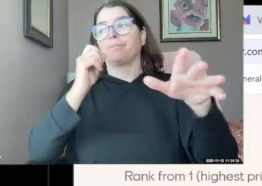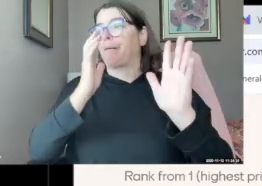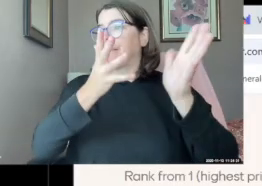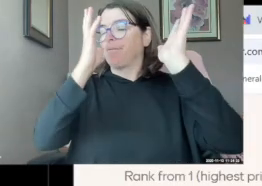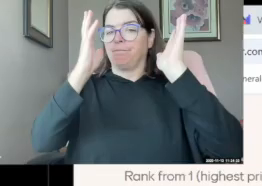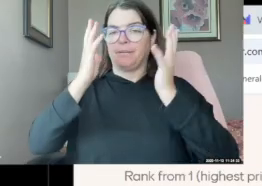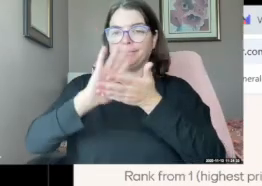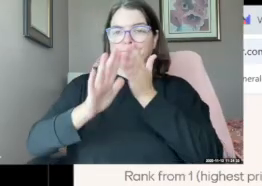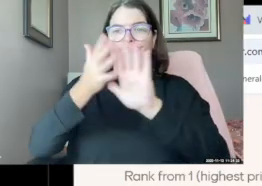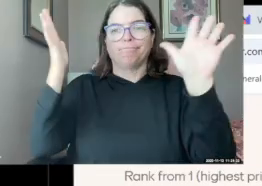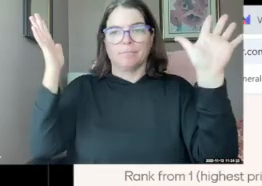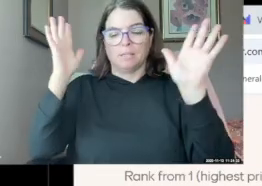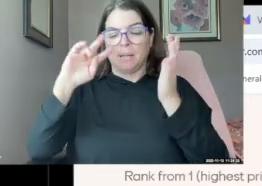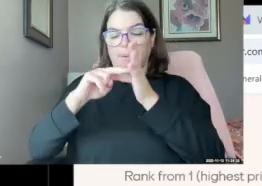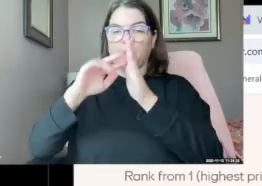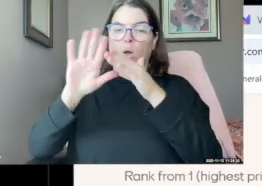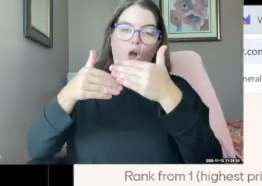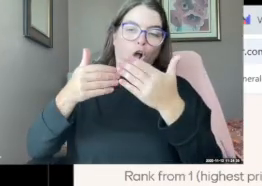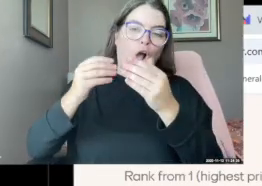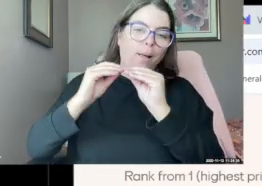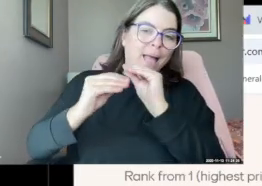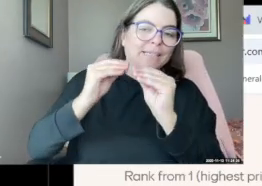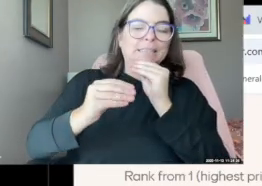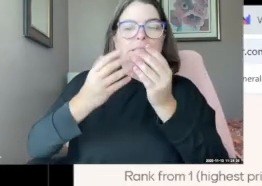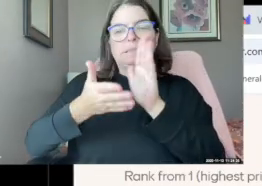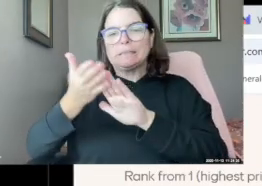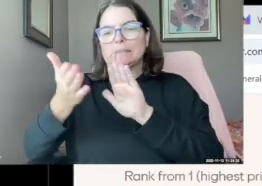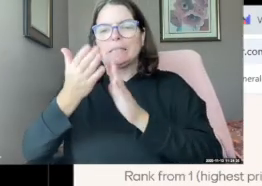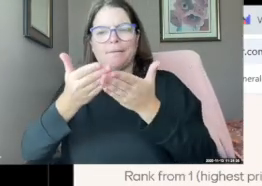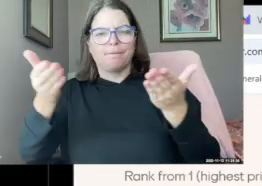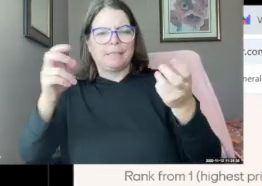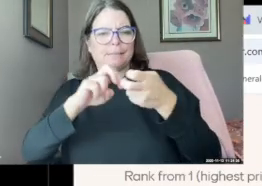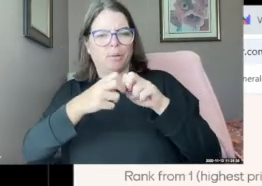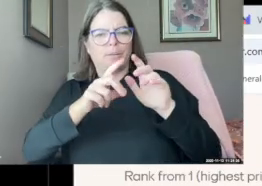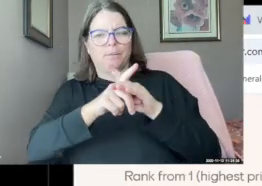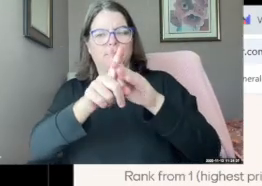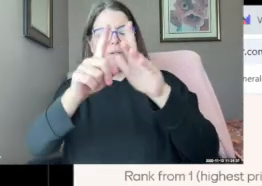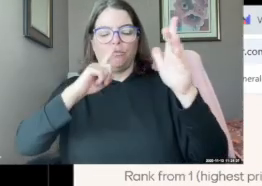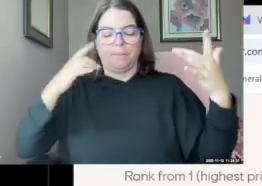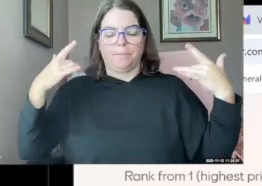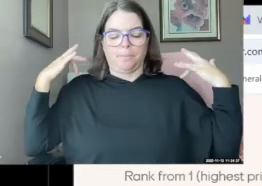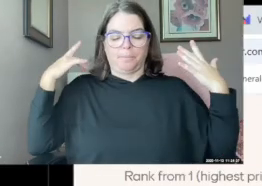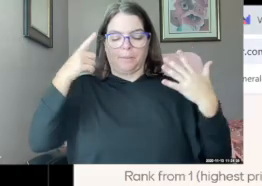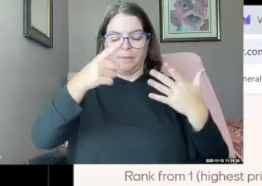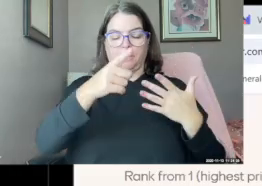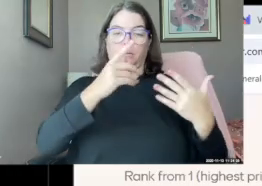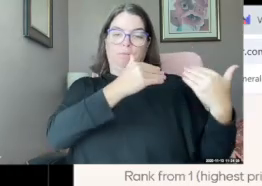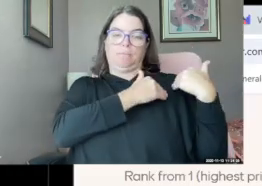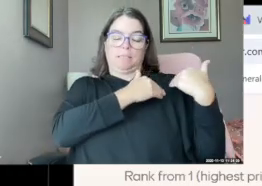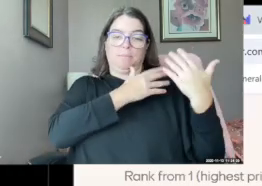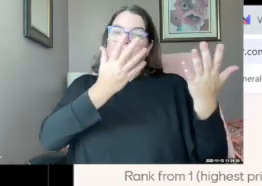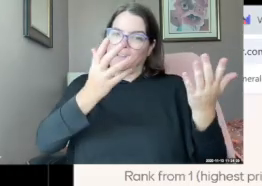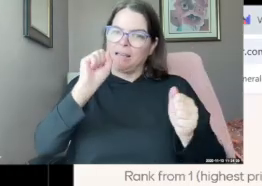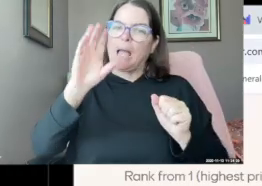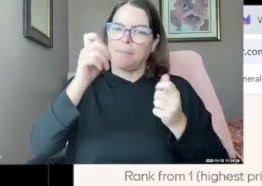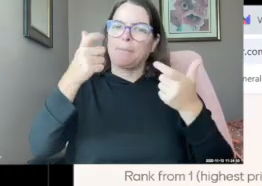Companies like ChargePoint typically just drop the charger off at the location and call it a day, leaving all of the maintenance and problems